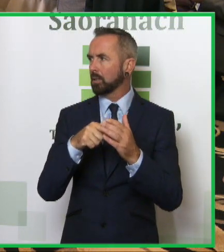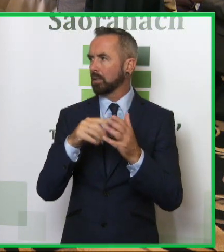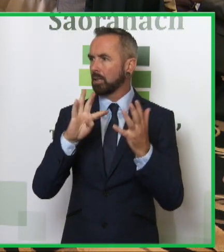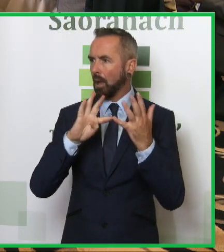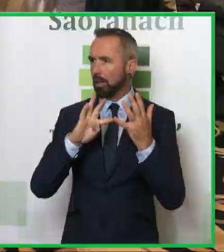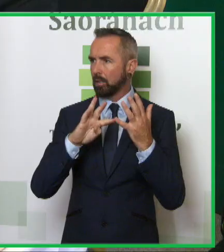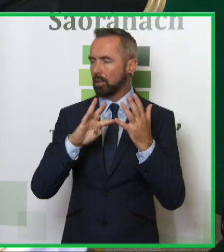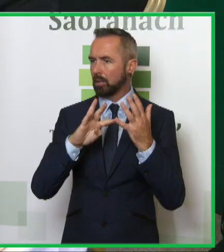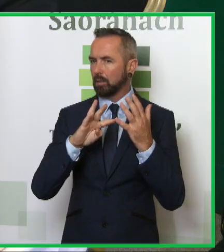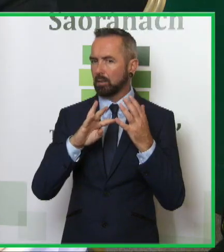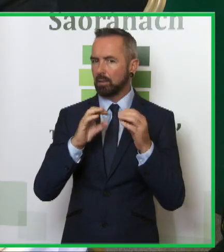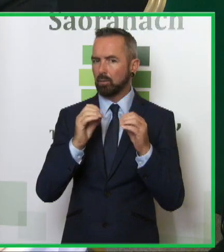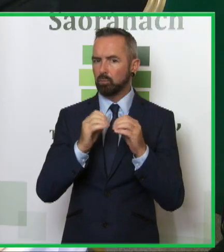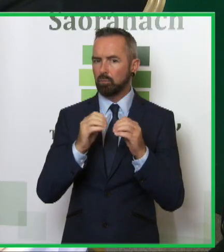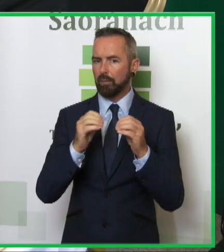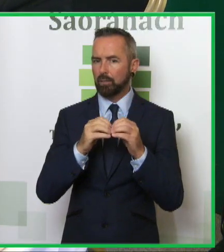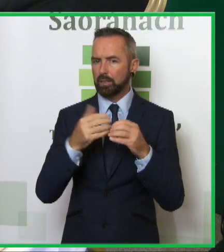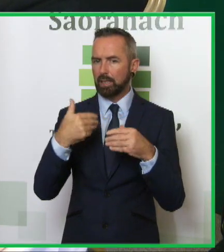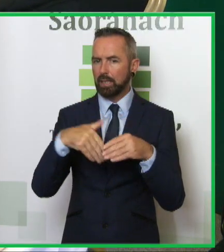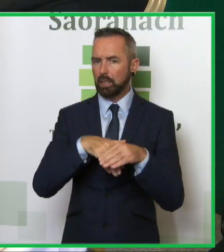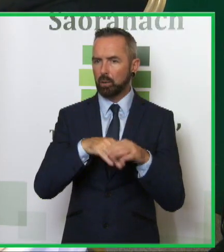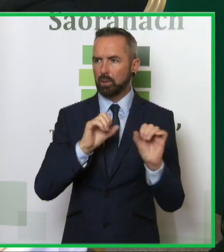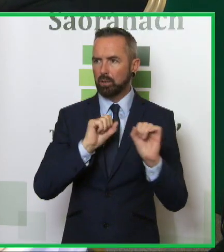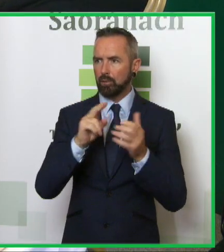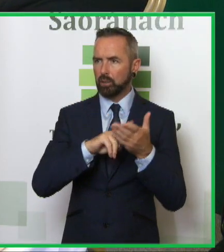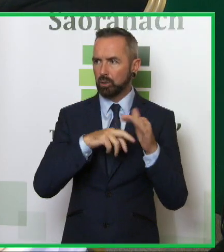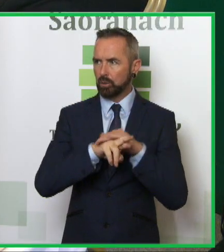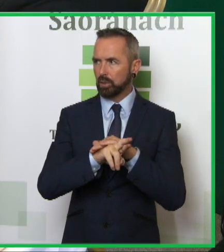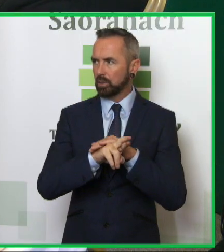3.9 reference including service users.